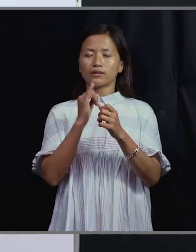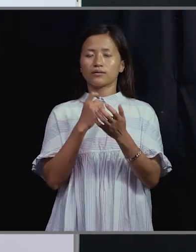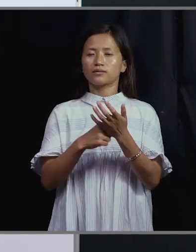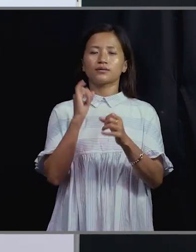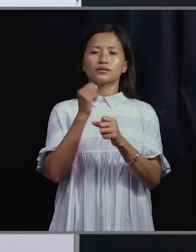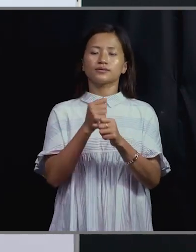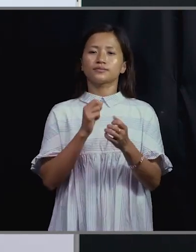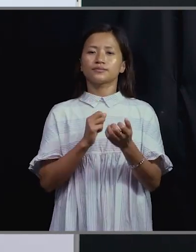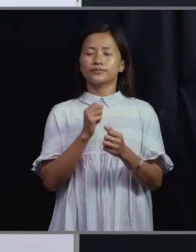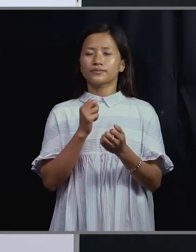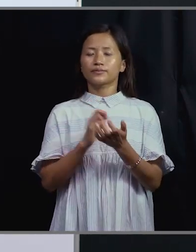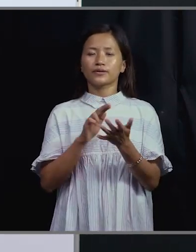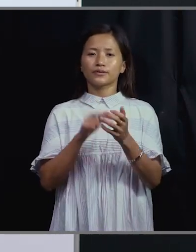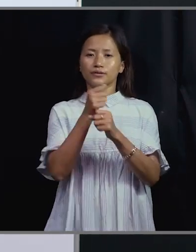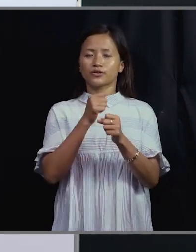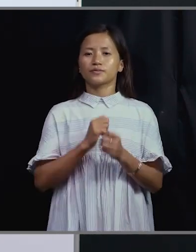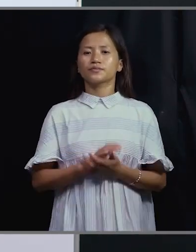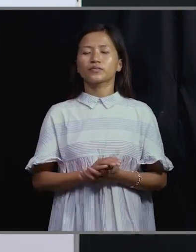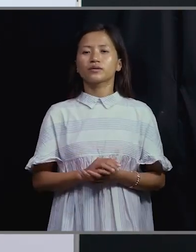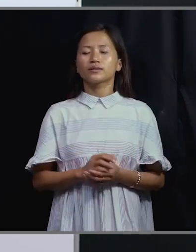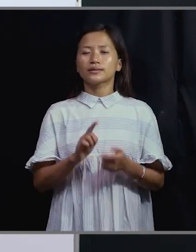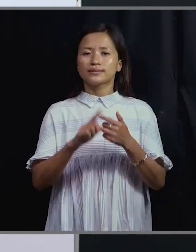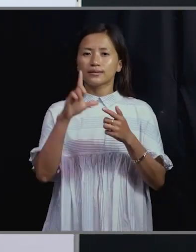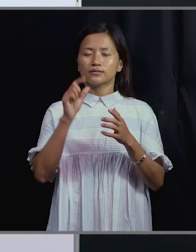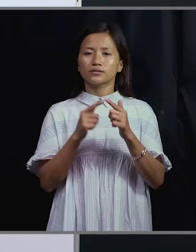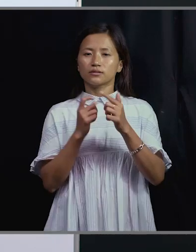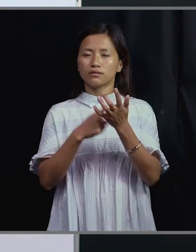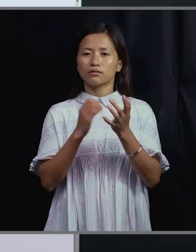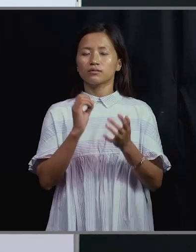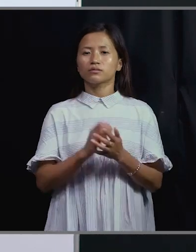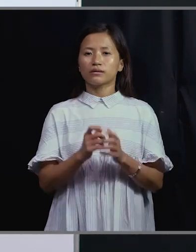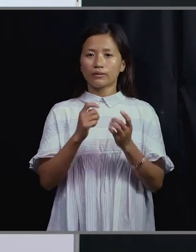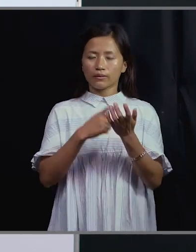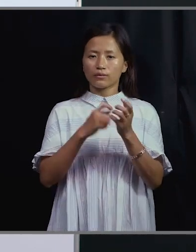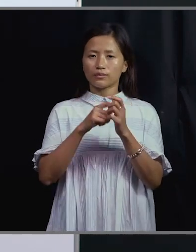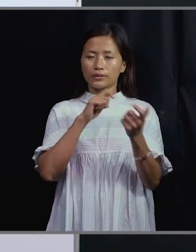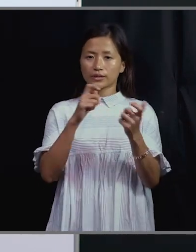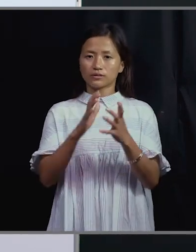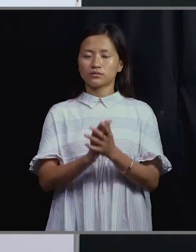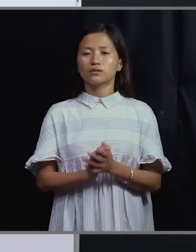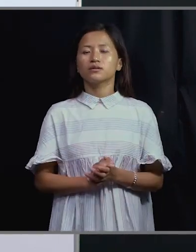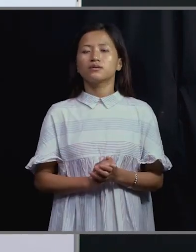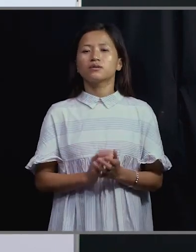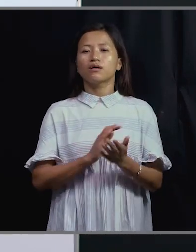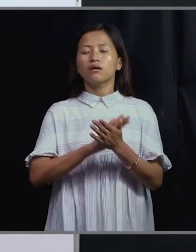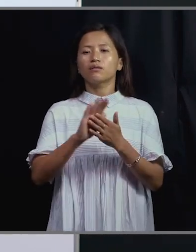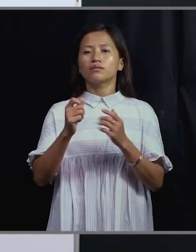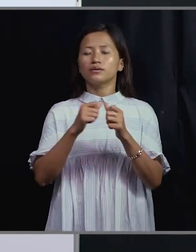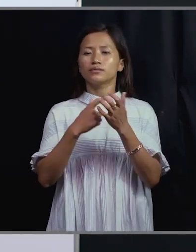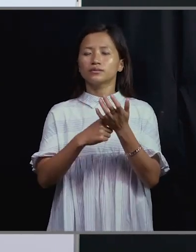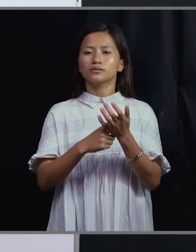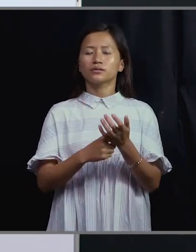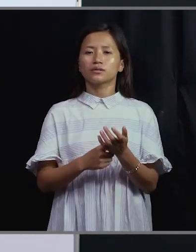for these two reasons that the electrophilic substitution reactions of haloarenes occur